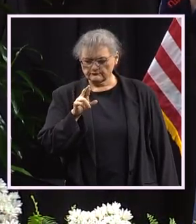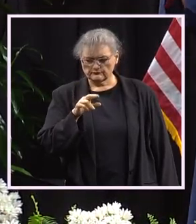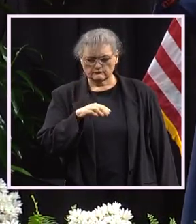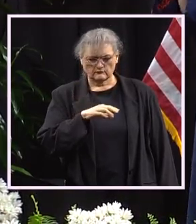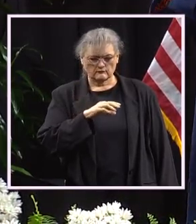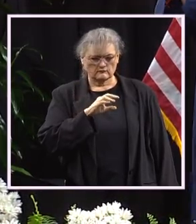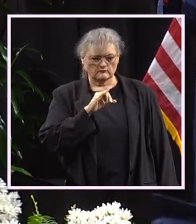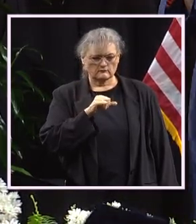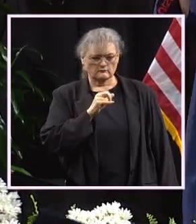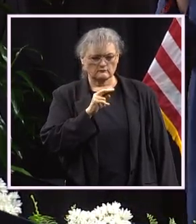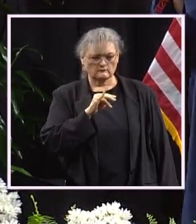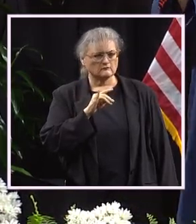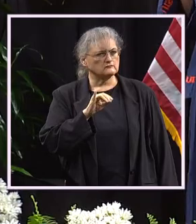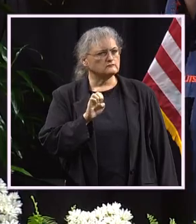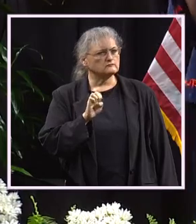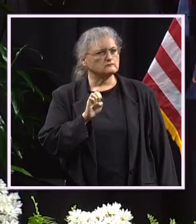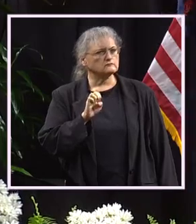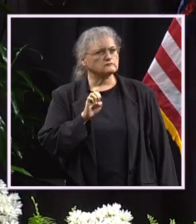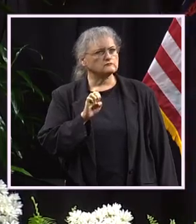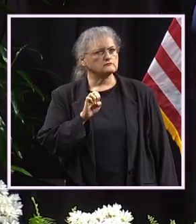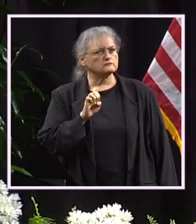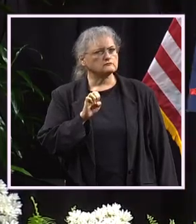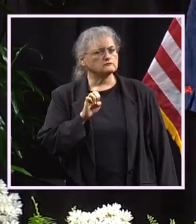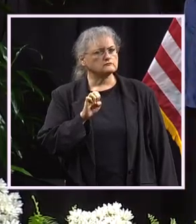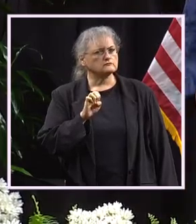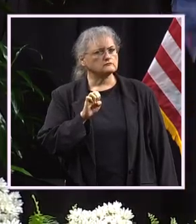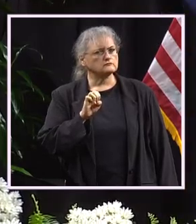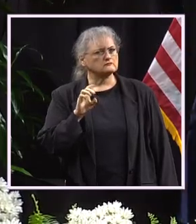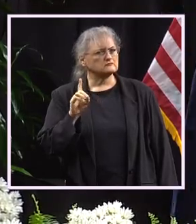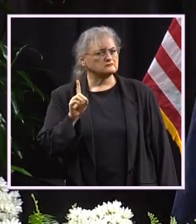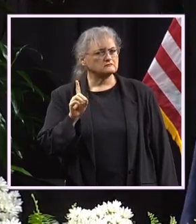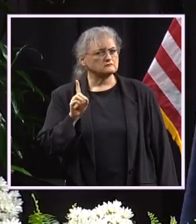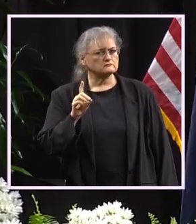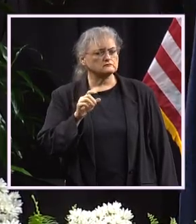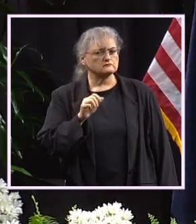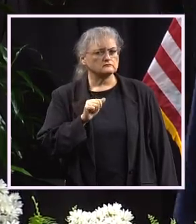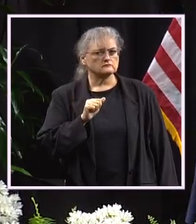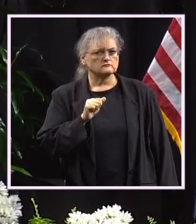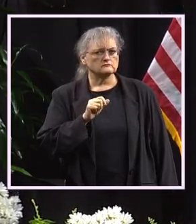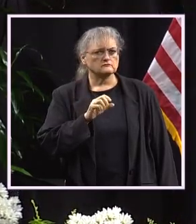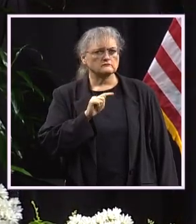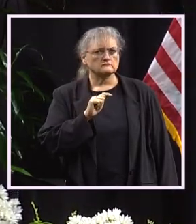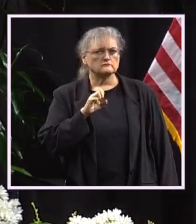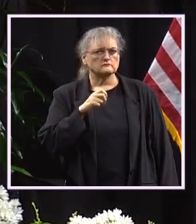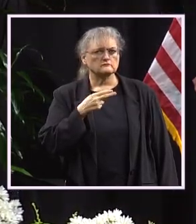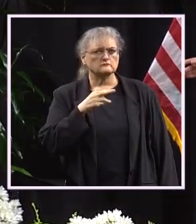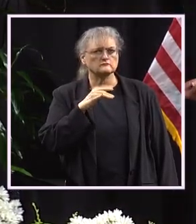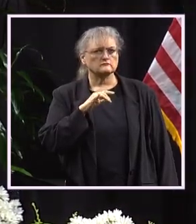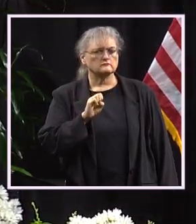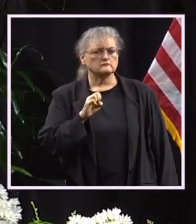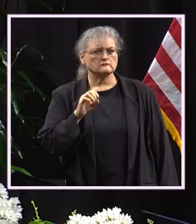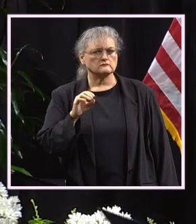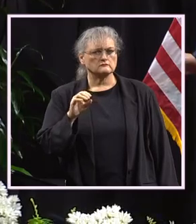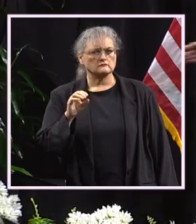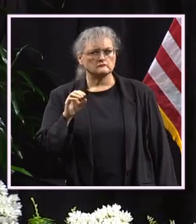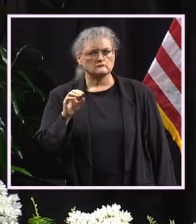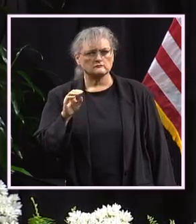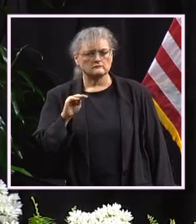Janie Lou B. DeGilio. Stephanie Villeda, cum laude.